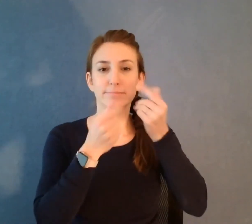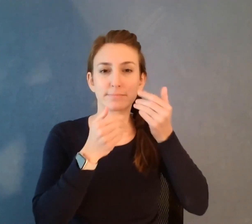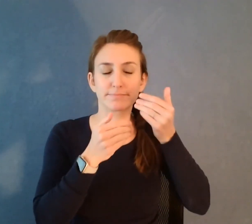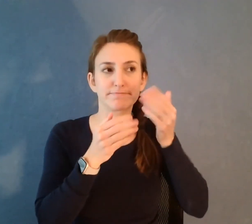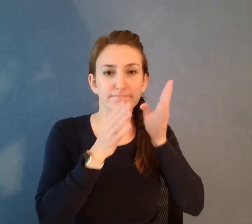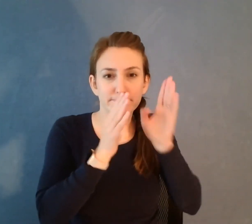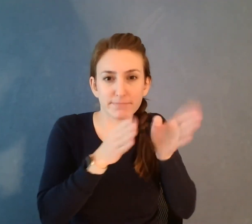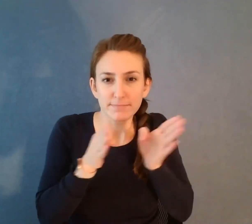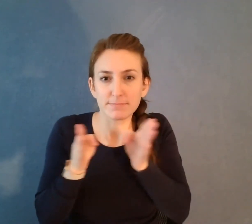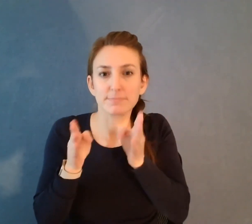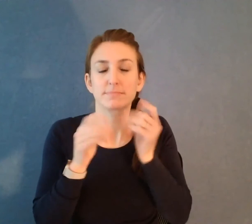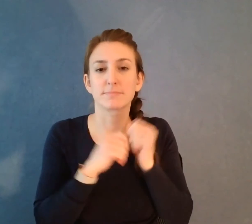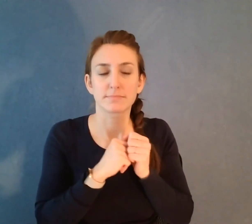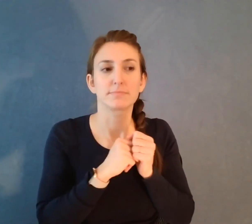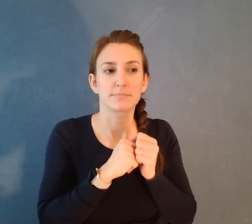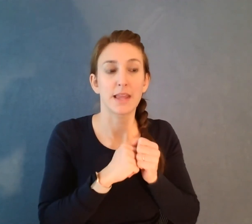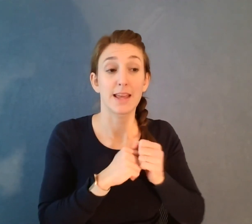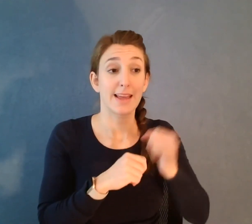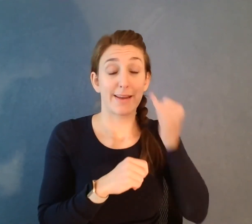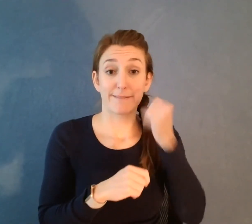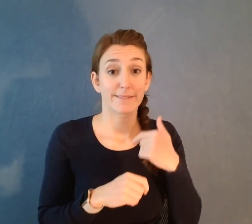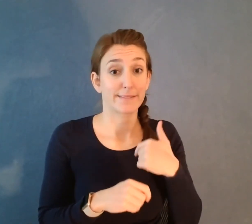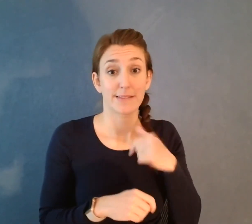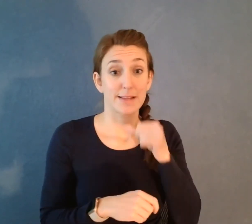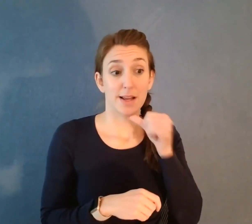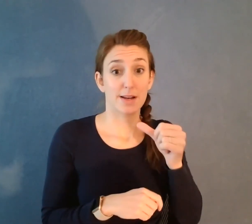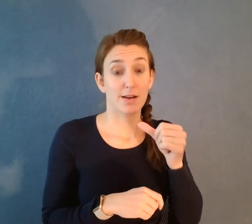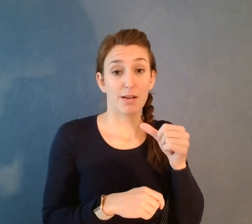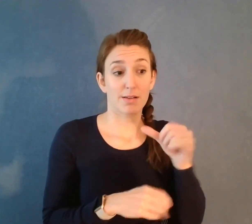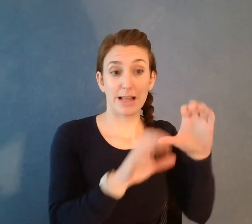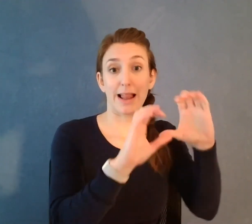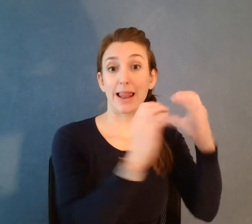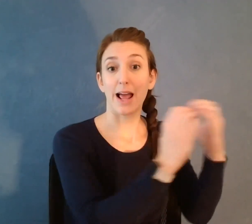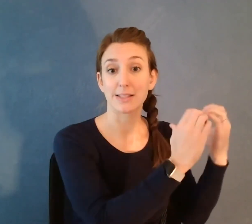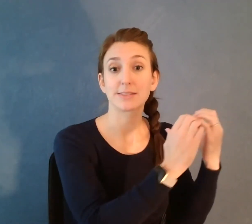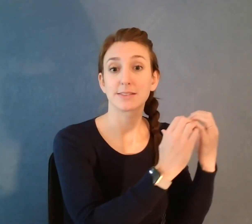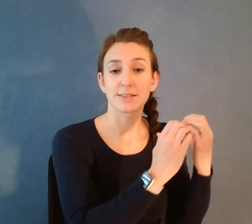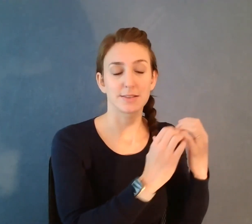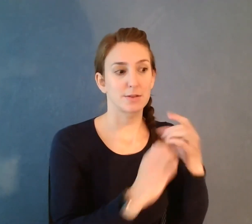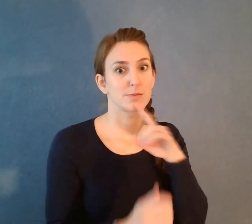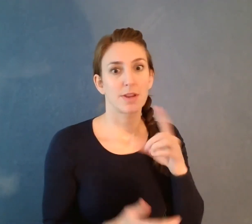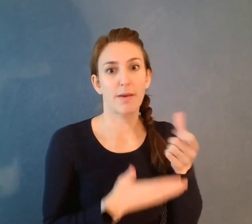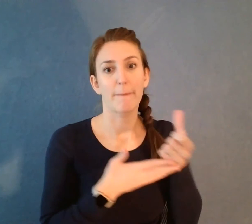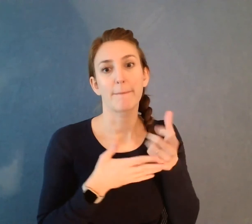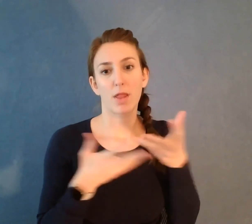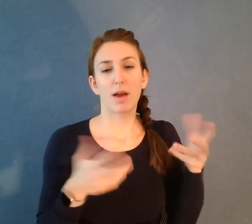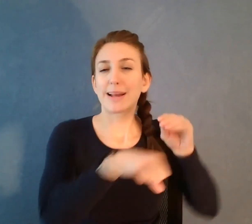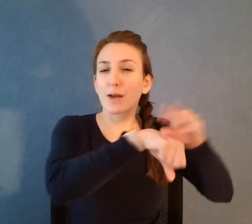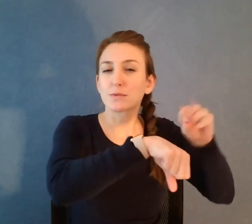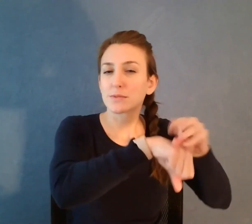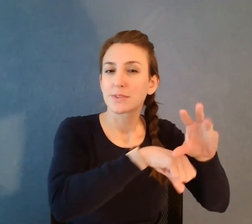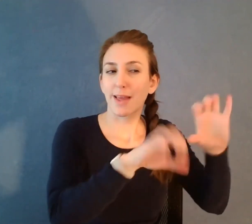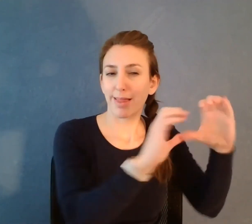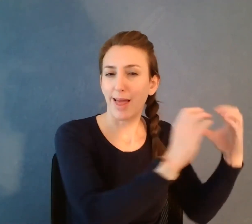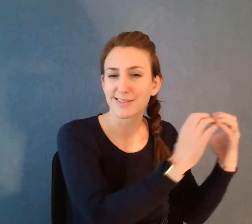be, I wouldn't be where I'm sitting in front of you today if I hadn't had those classes. They're obviously just very beneficial. People think counseling classes, what